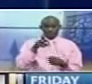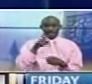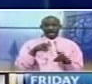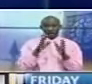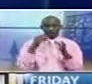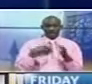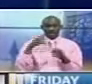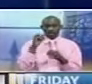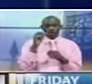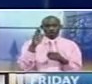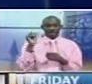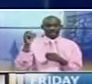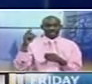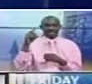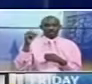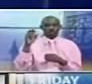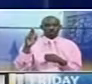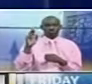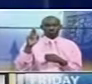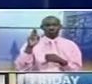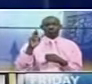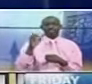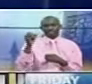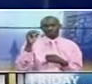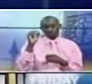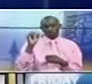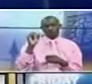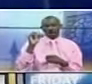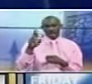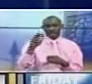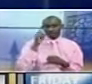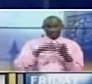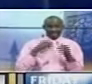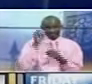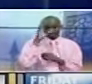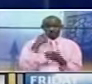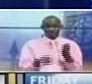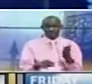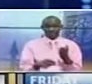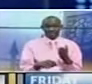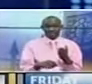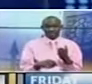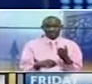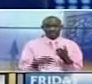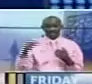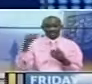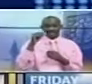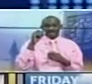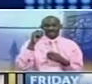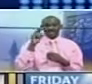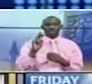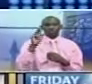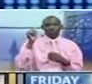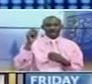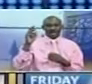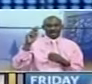the corridor. You don't say corridor. Corridor. Also, another surprise to you, we don't say guarantor the way we say it